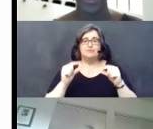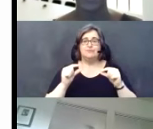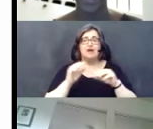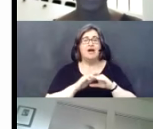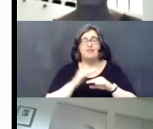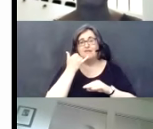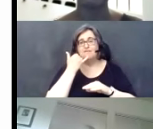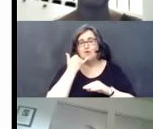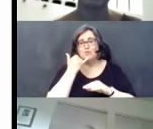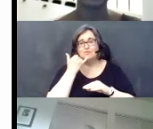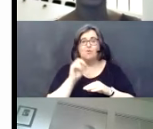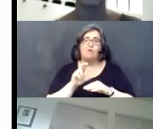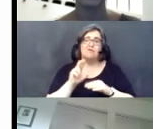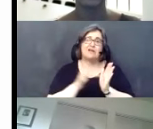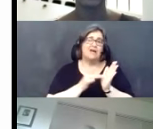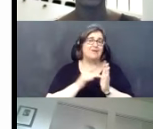or an iPad.